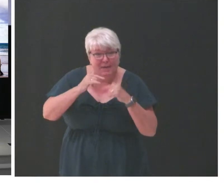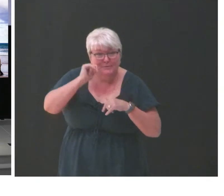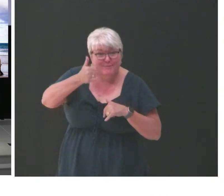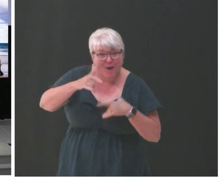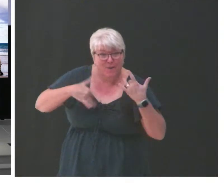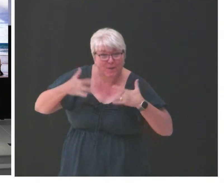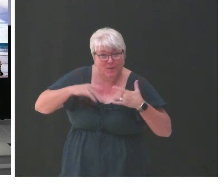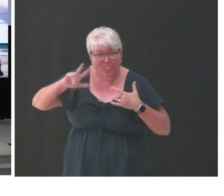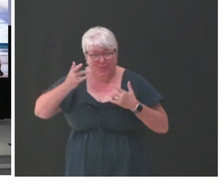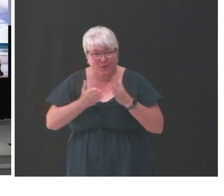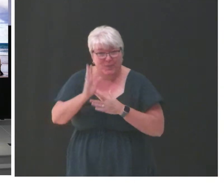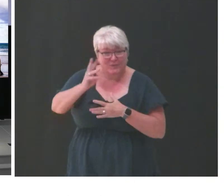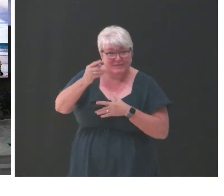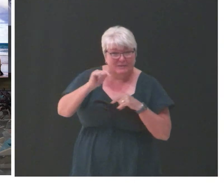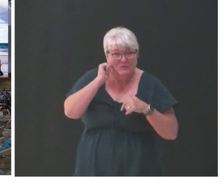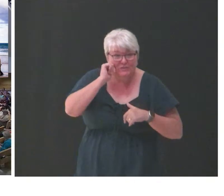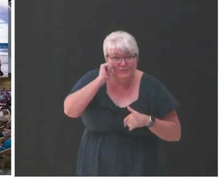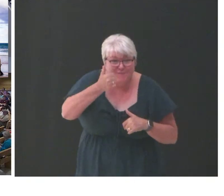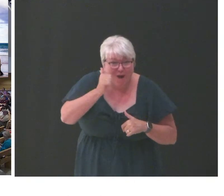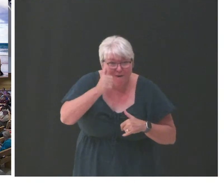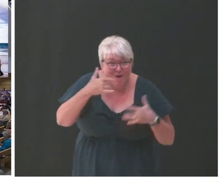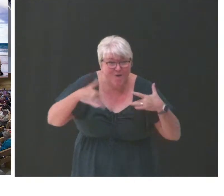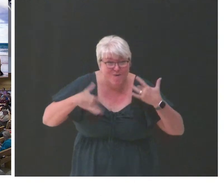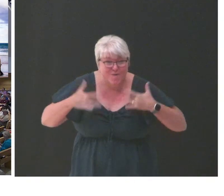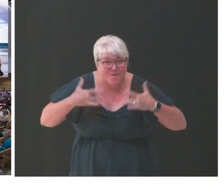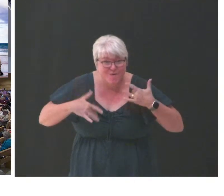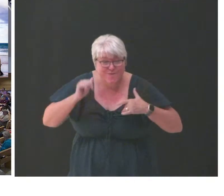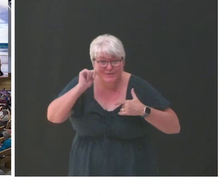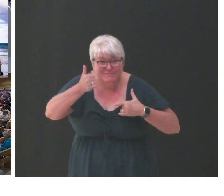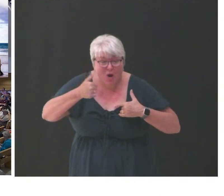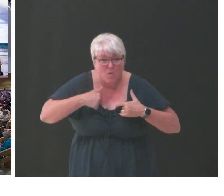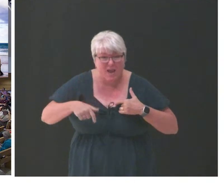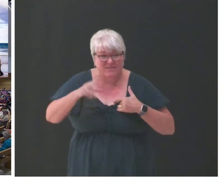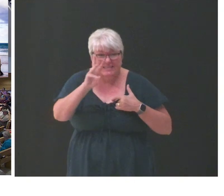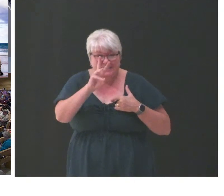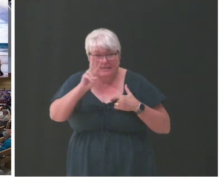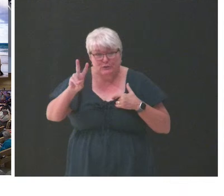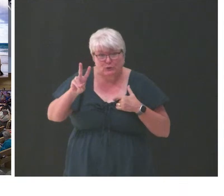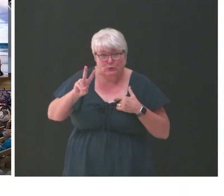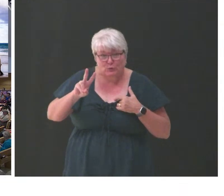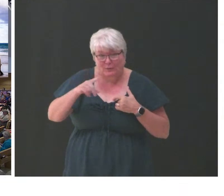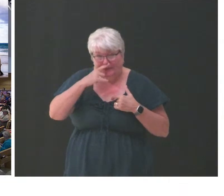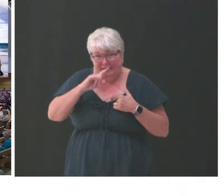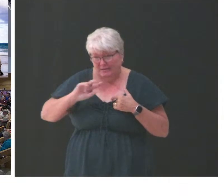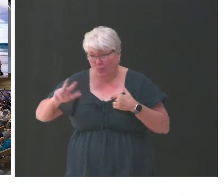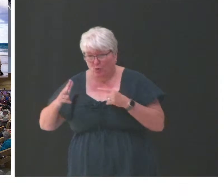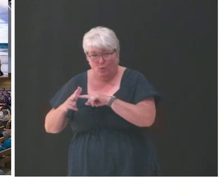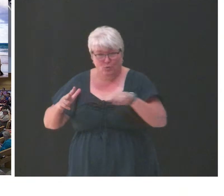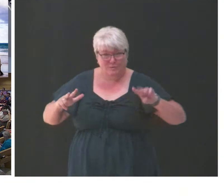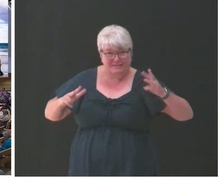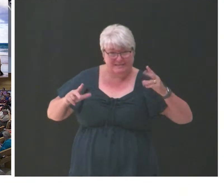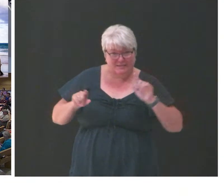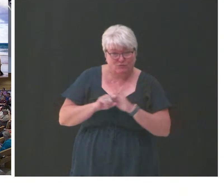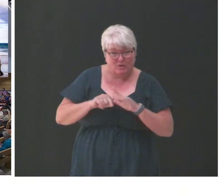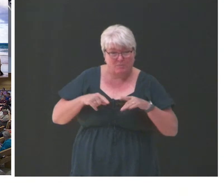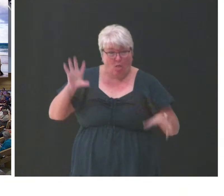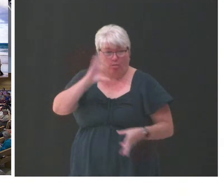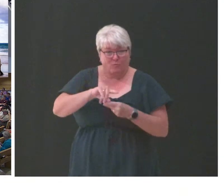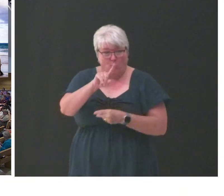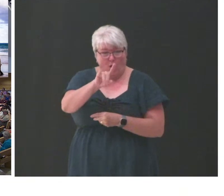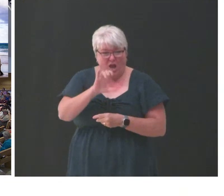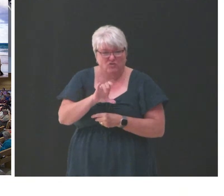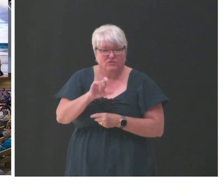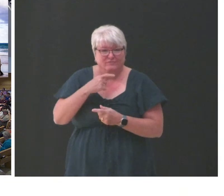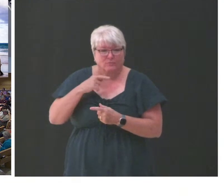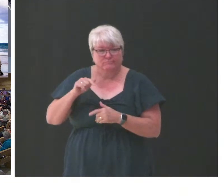Listen, we go to camp tomorrow. It's going to be great. We've got 62 3rd through 6th graders from our church going. There's going to be 100 of us, 101 of us, I